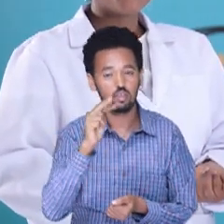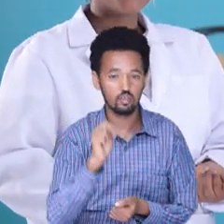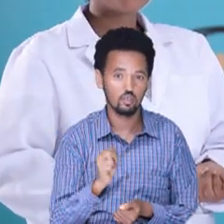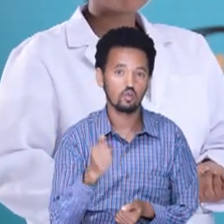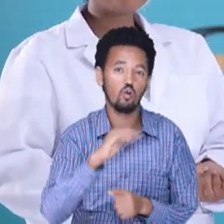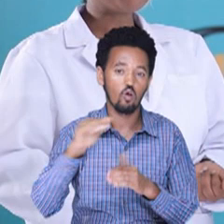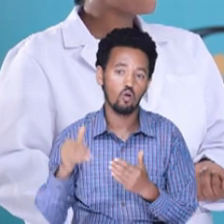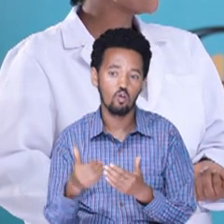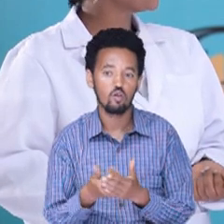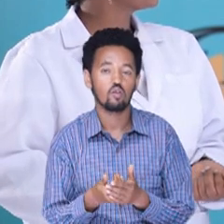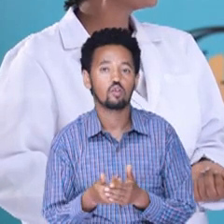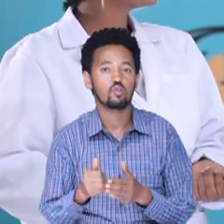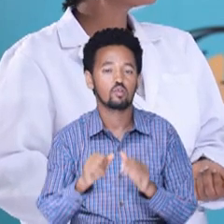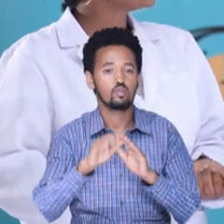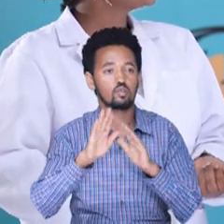discharge.